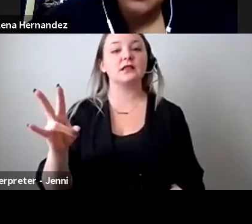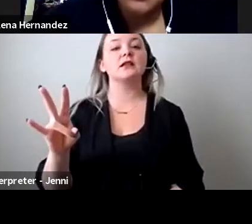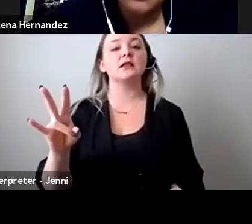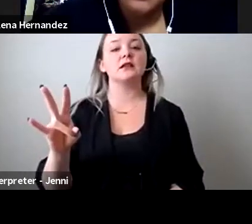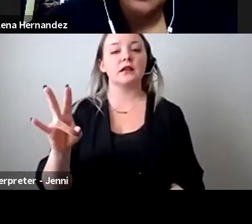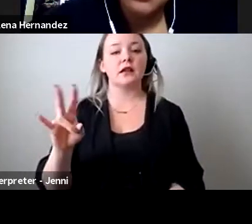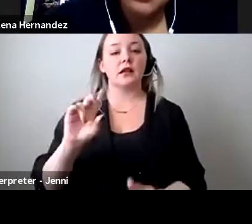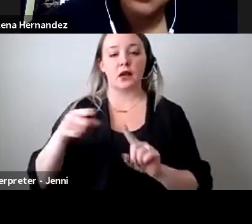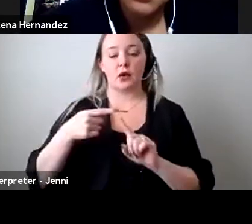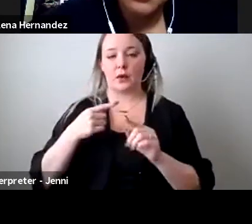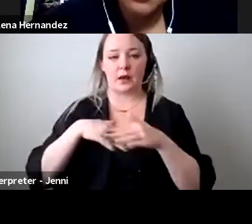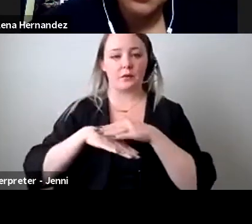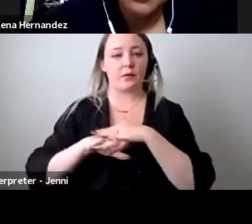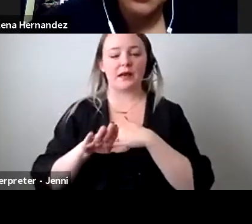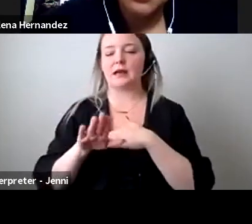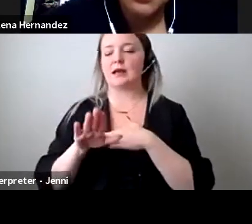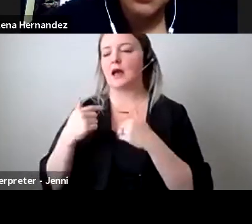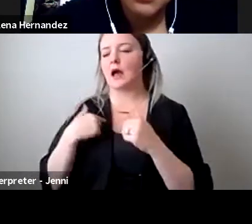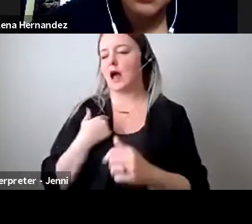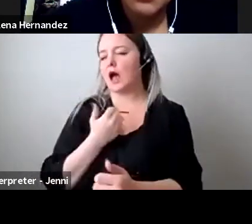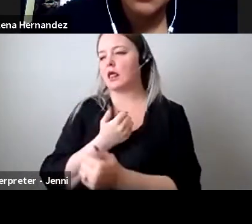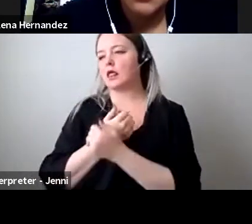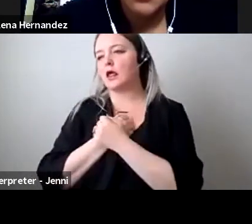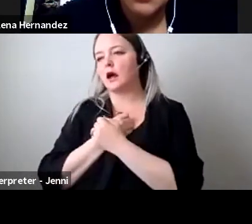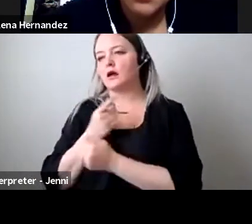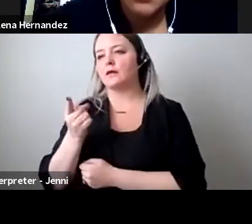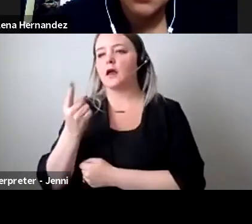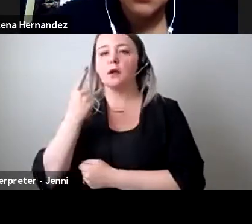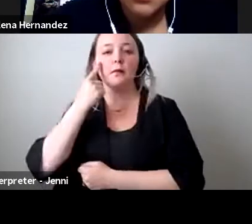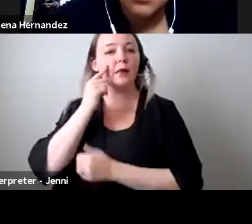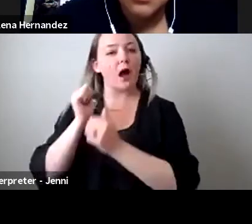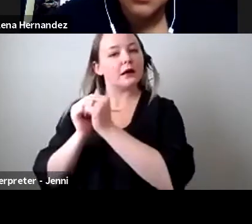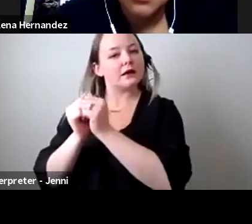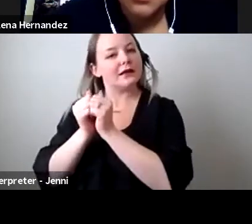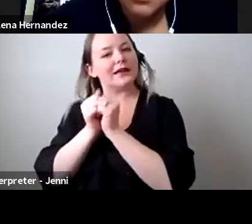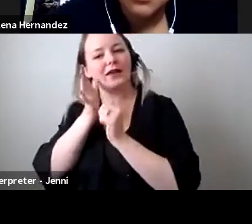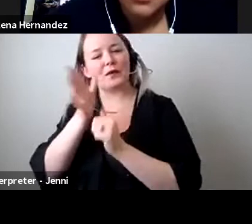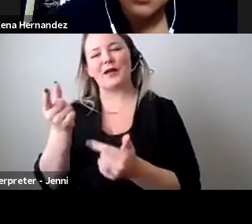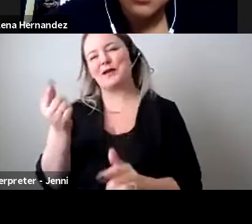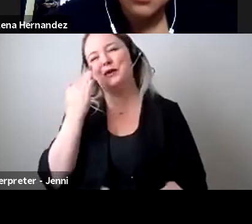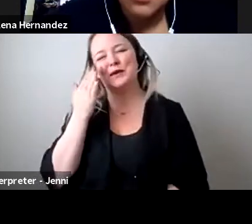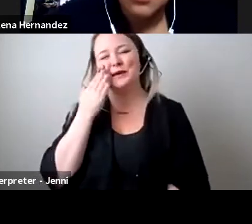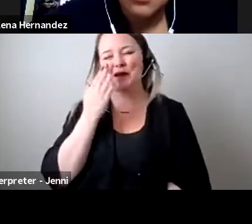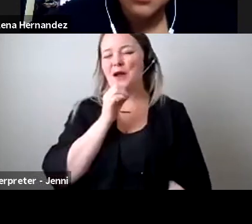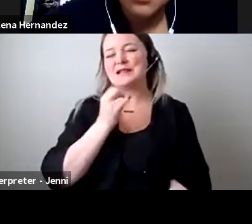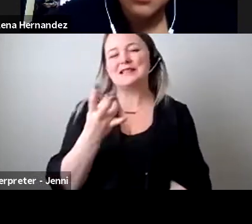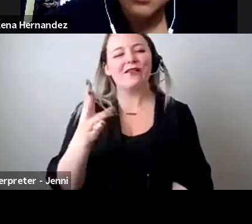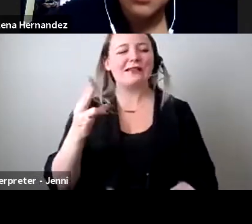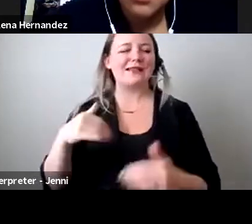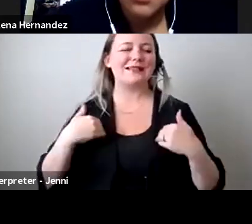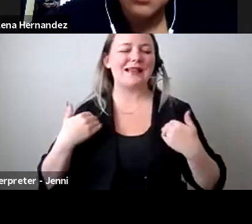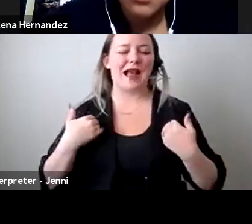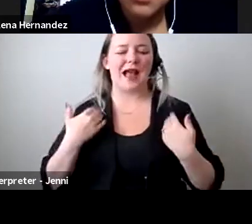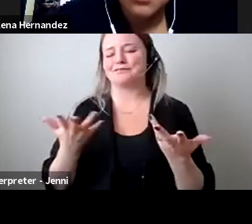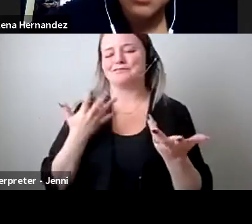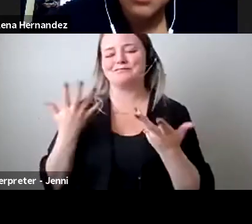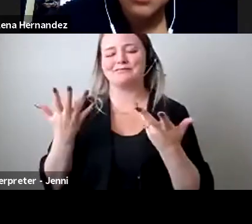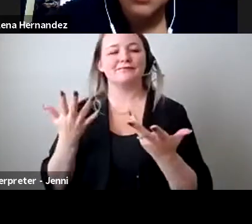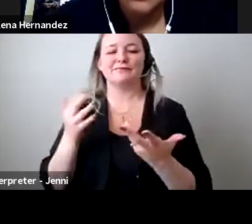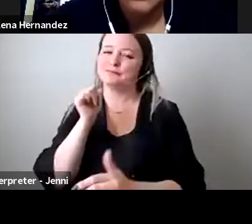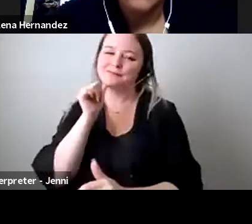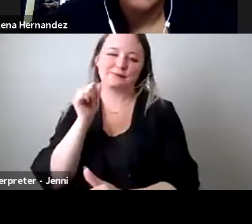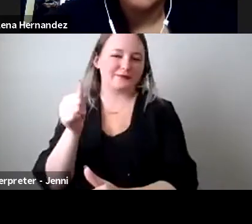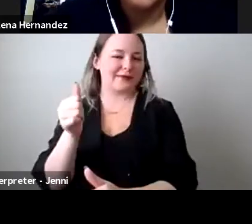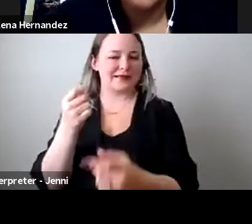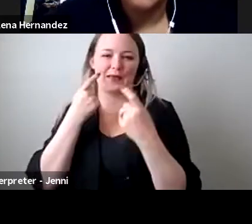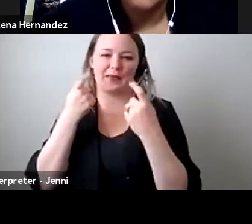actually really loved, who I thought I was going to spend my life with, 17-year-old kid dreams, Things didn't work out that way. I